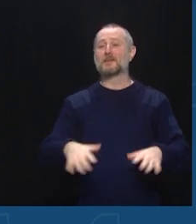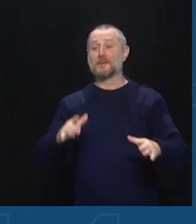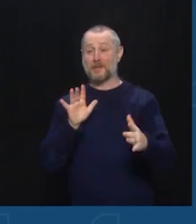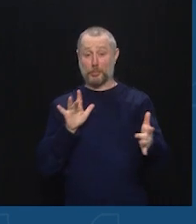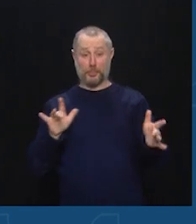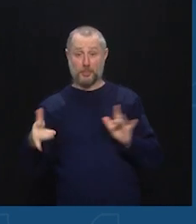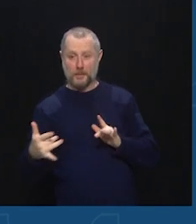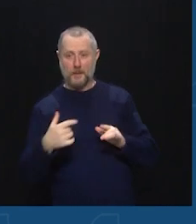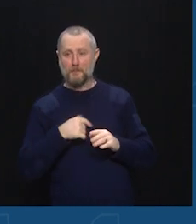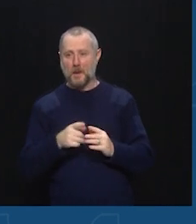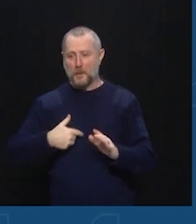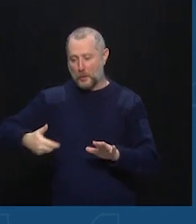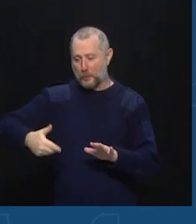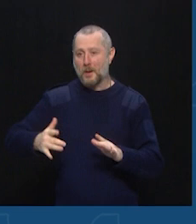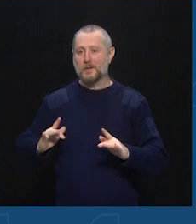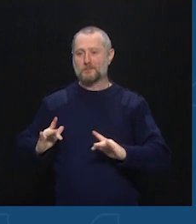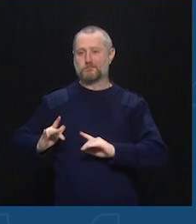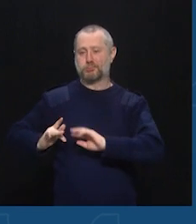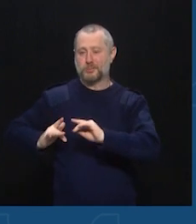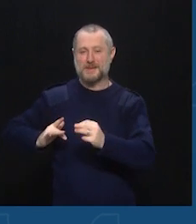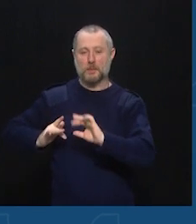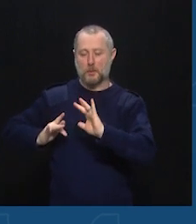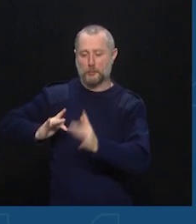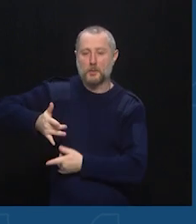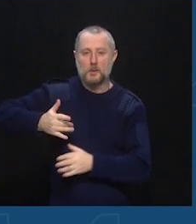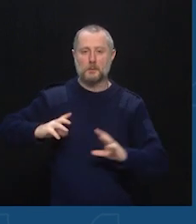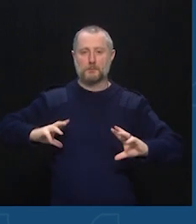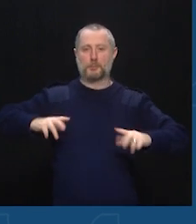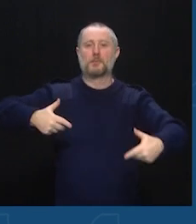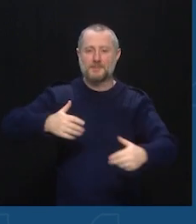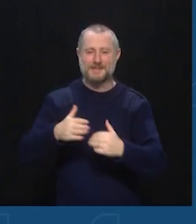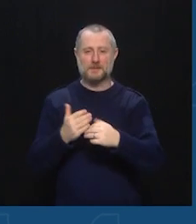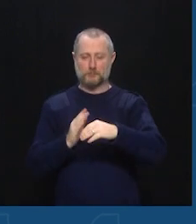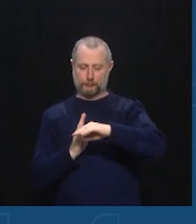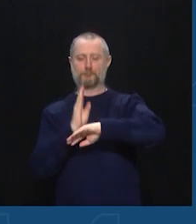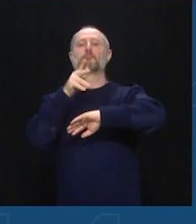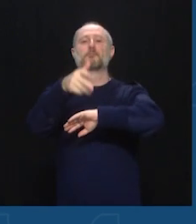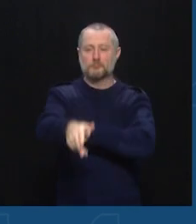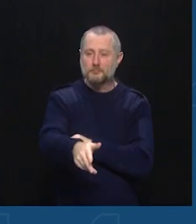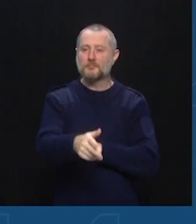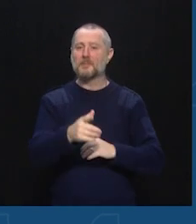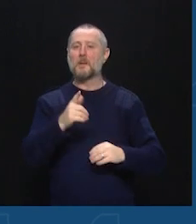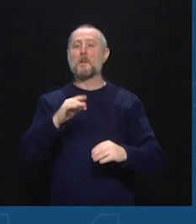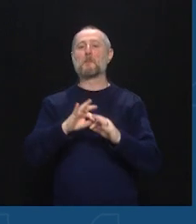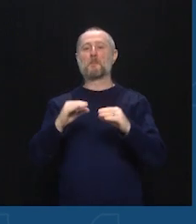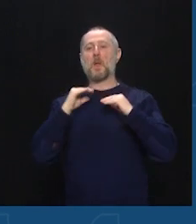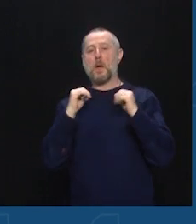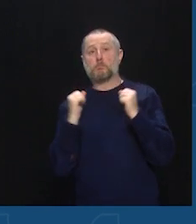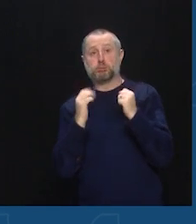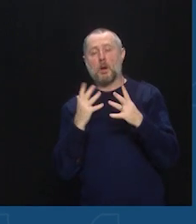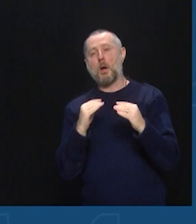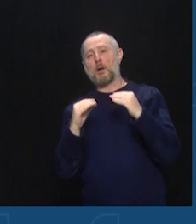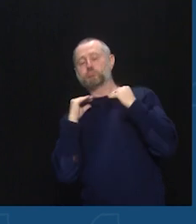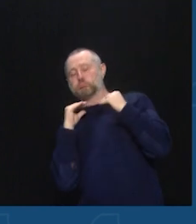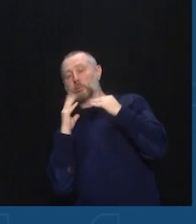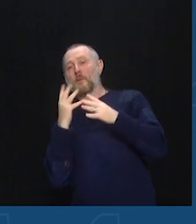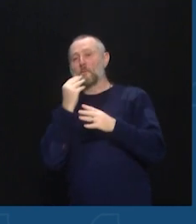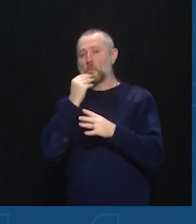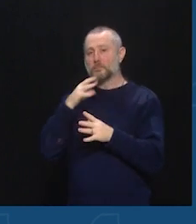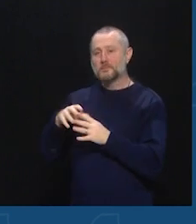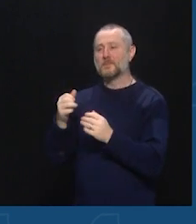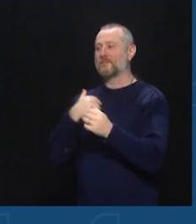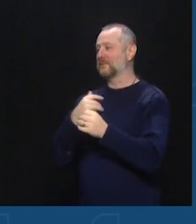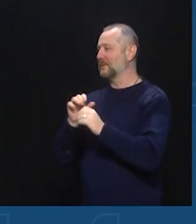yourself out. But also just having the blankets, food, water in your vehicle during the winter time, that is the best thing, as well as that